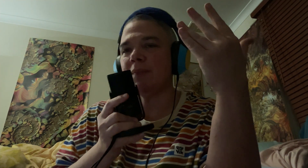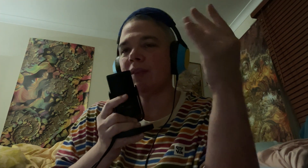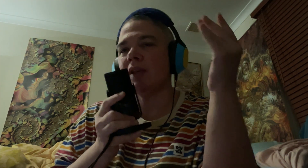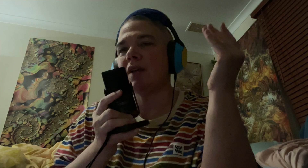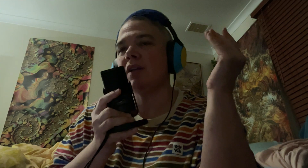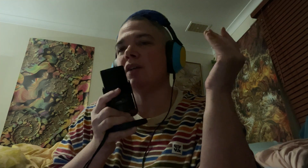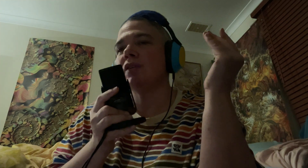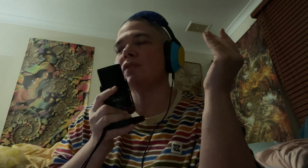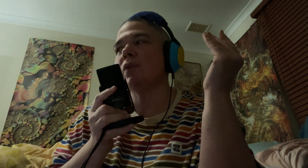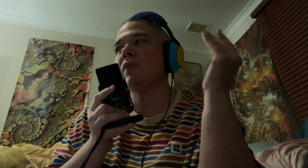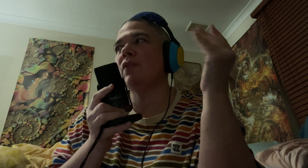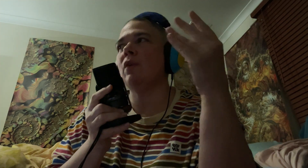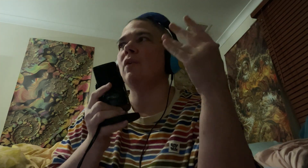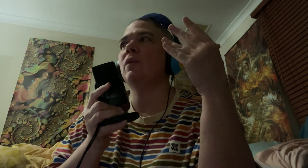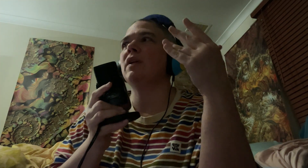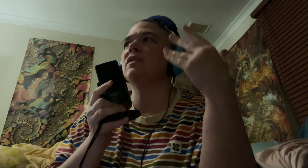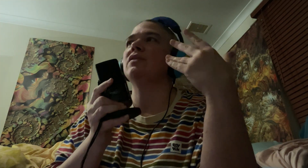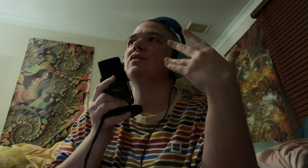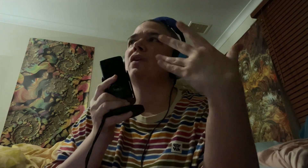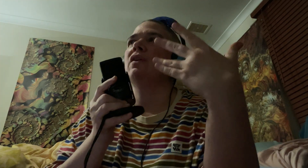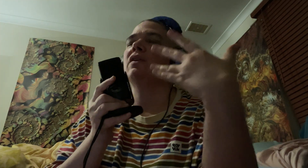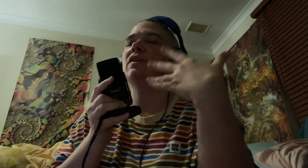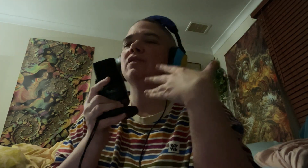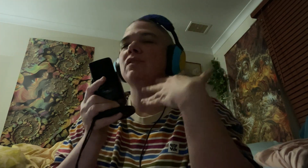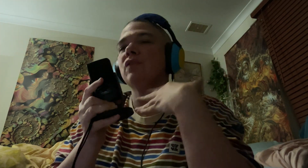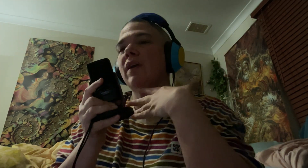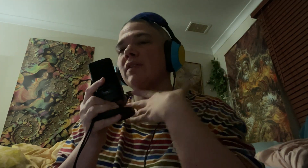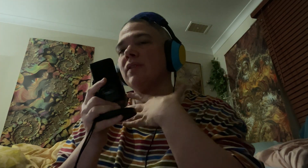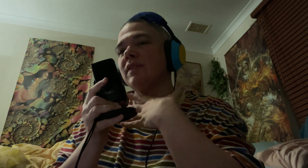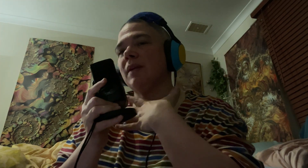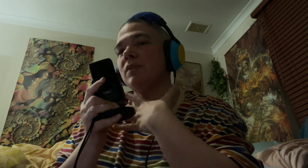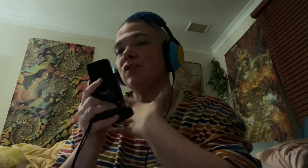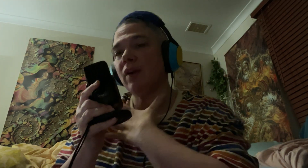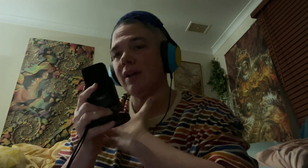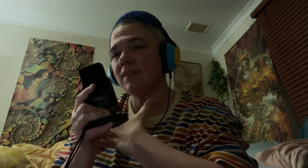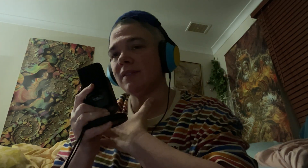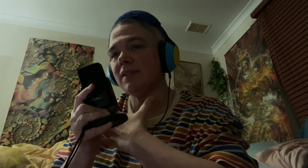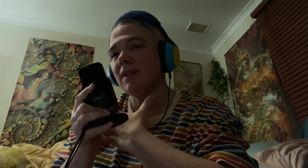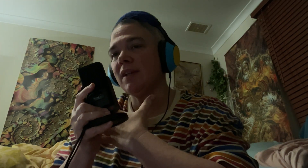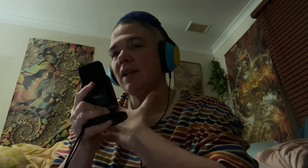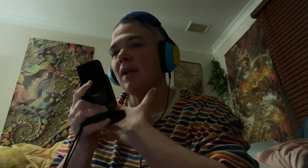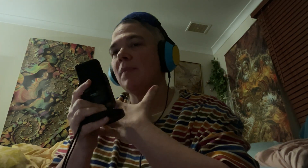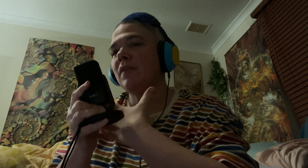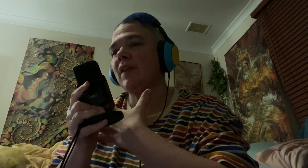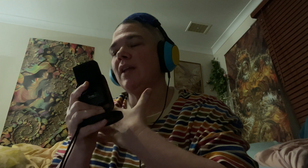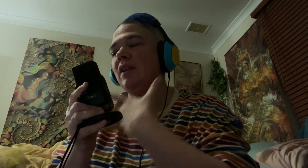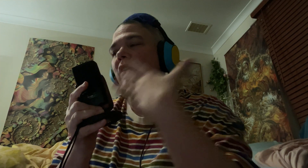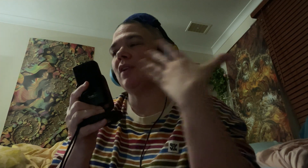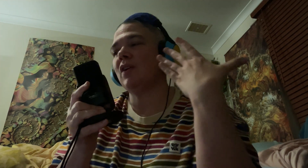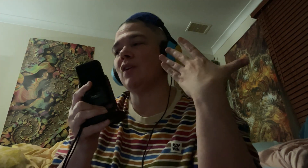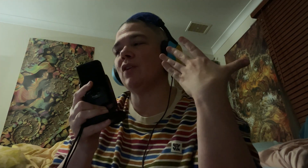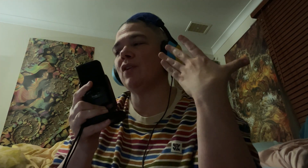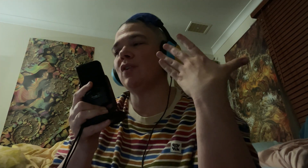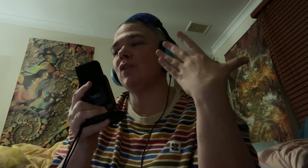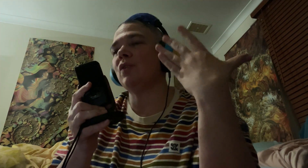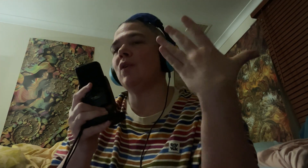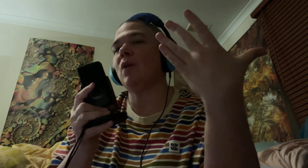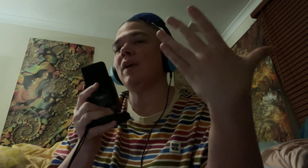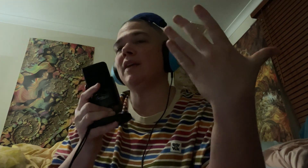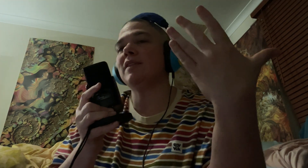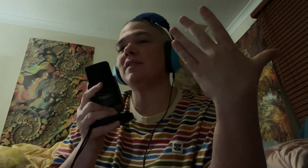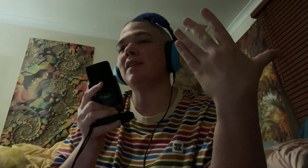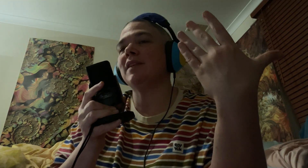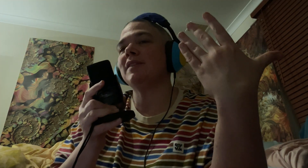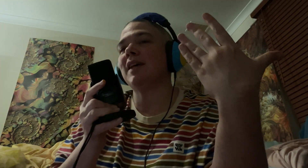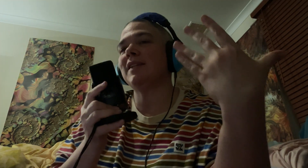Okay. So if you're going to start to try to establish trust, but then you